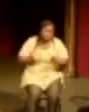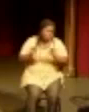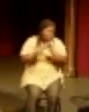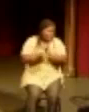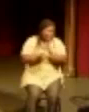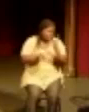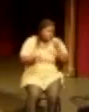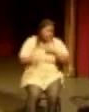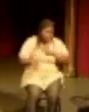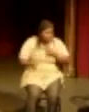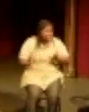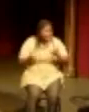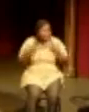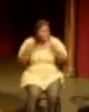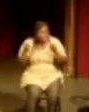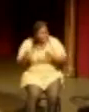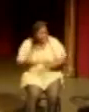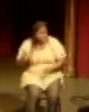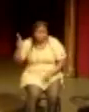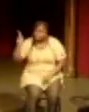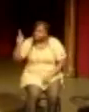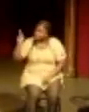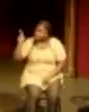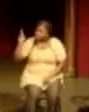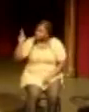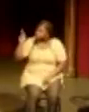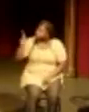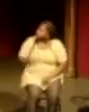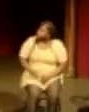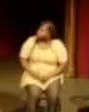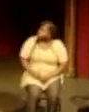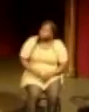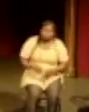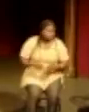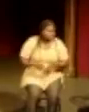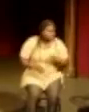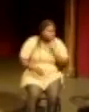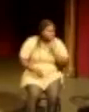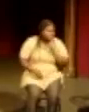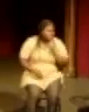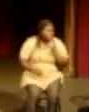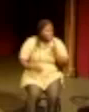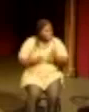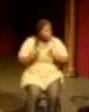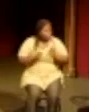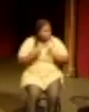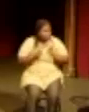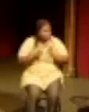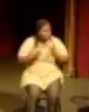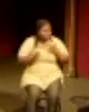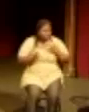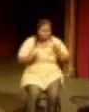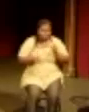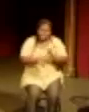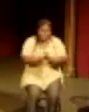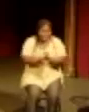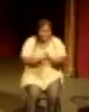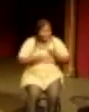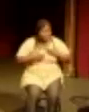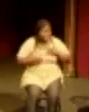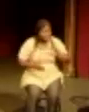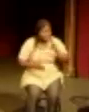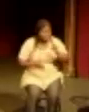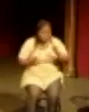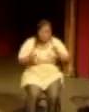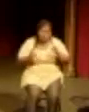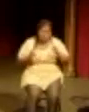on. Claude Snelling's daughter was in attendance. It was really an emotional night, and I was happy that COS could take the lead and host